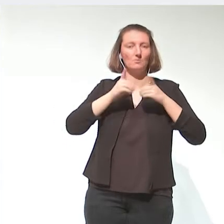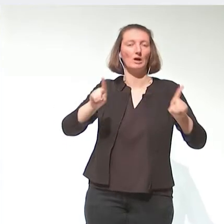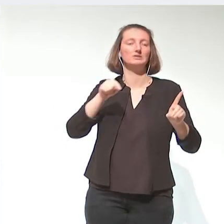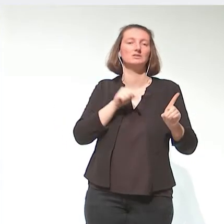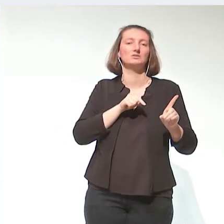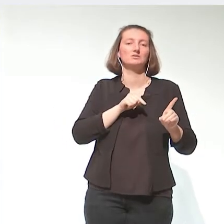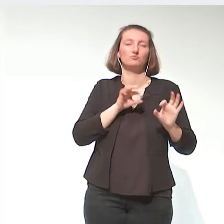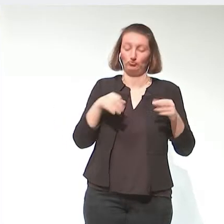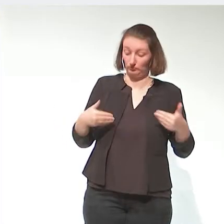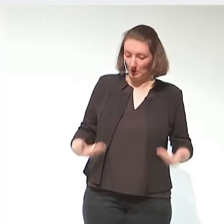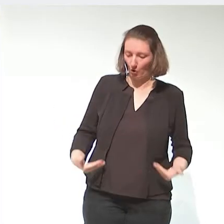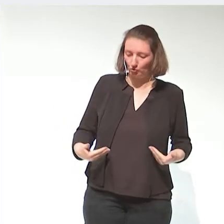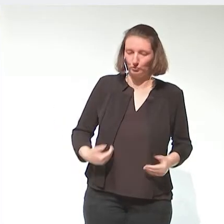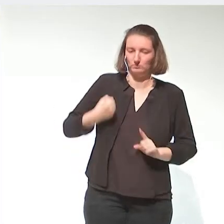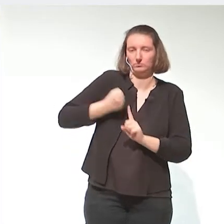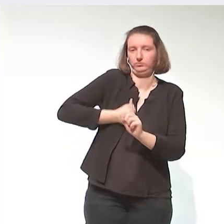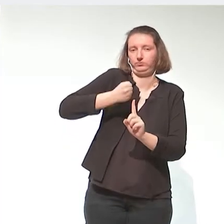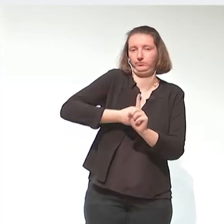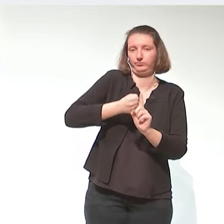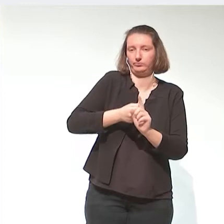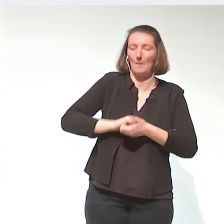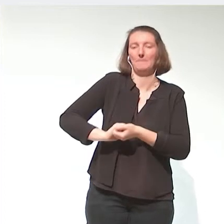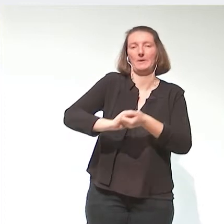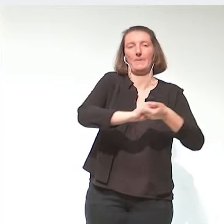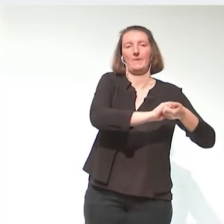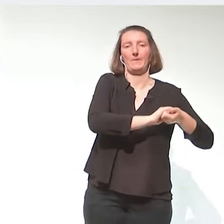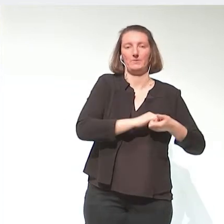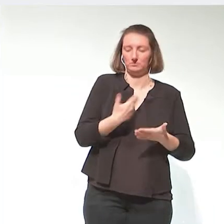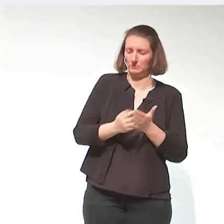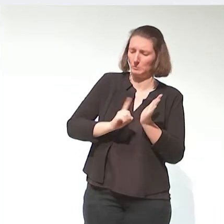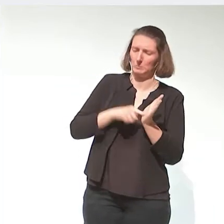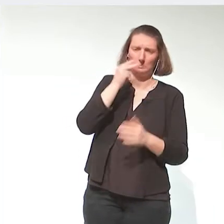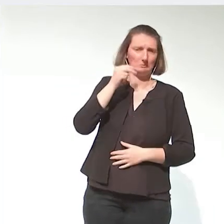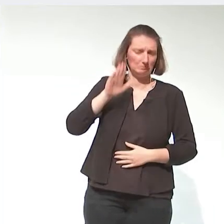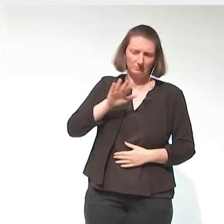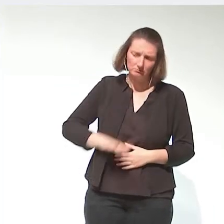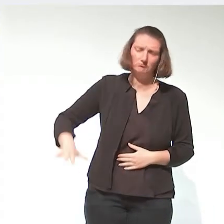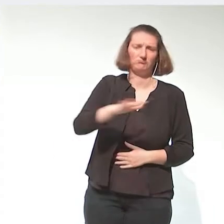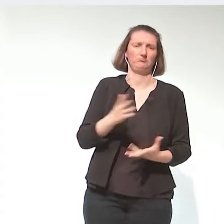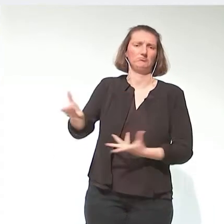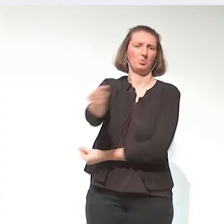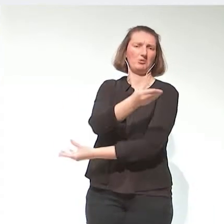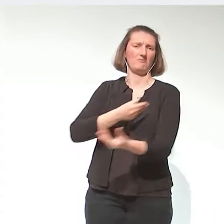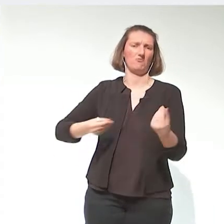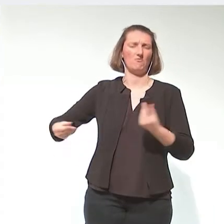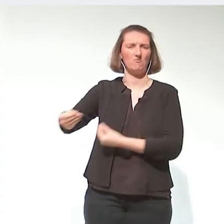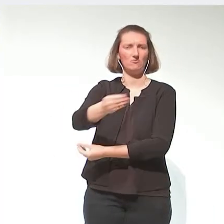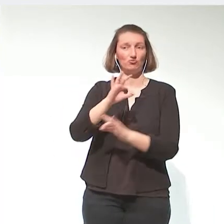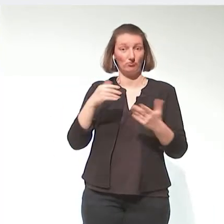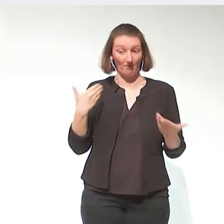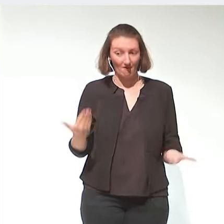fundamental democratic principle. We need to be here to defend peace. This is a human right, peace, for all human